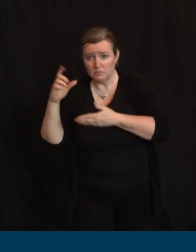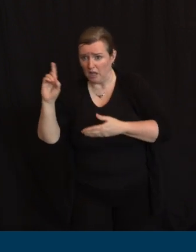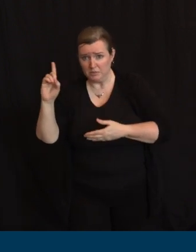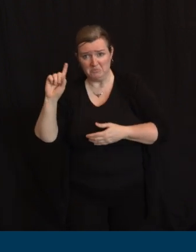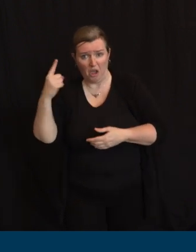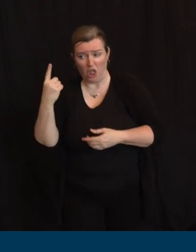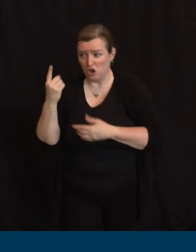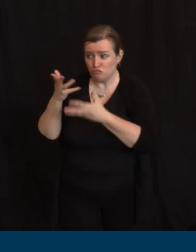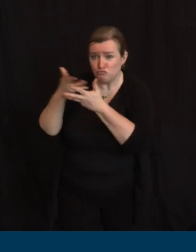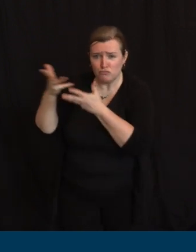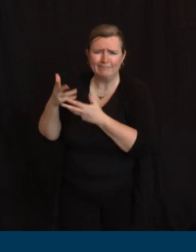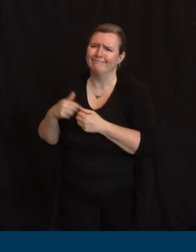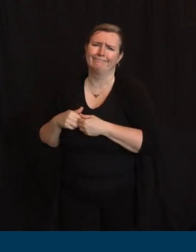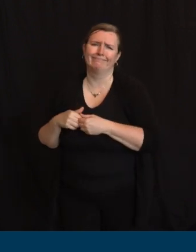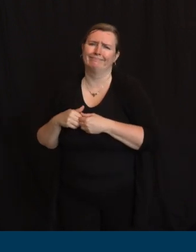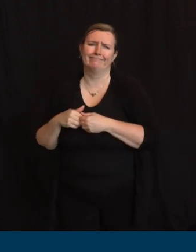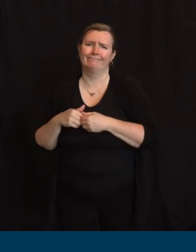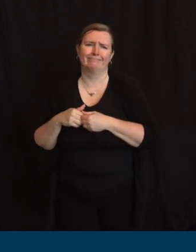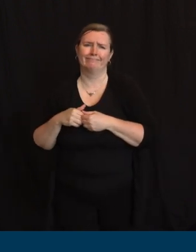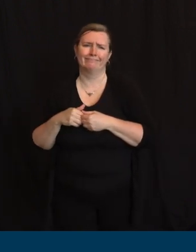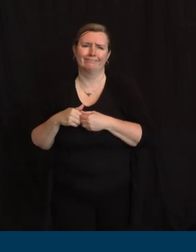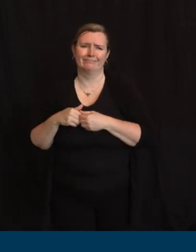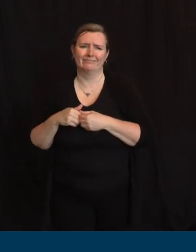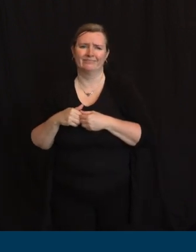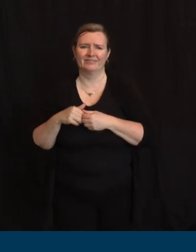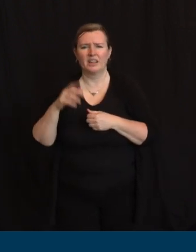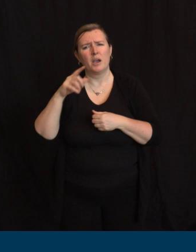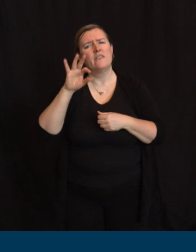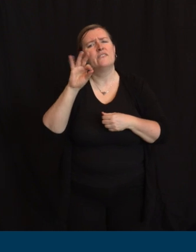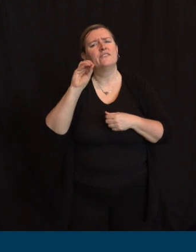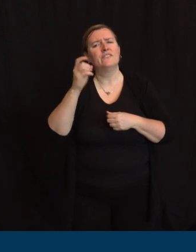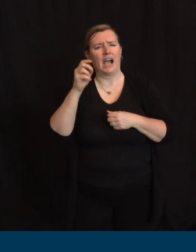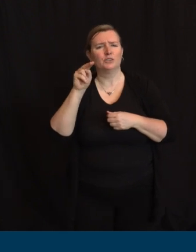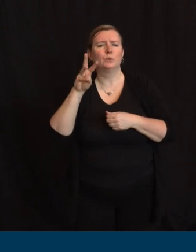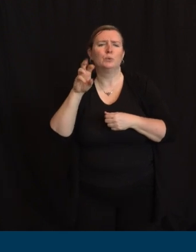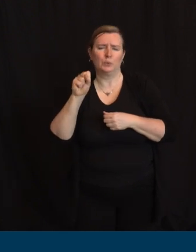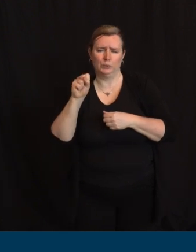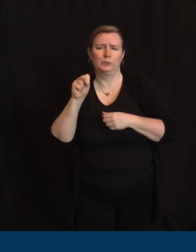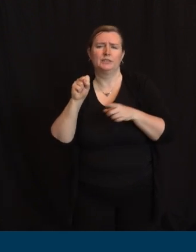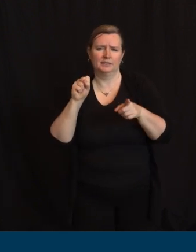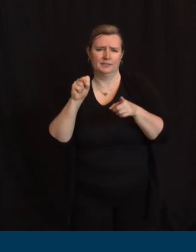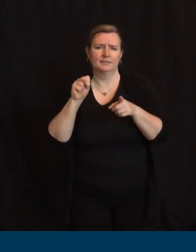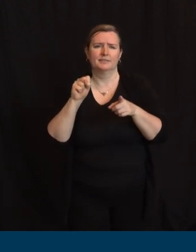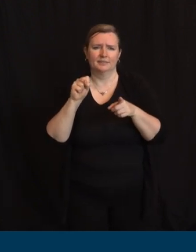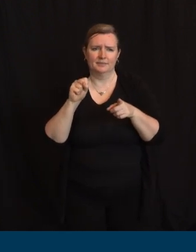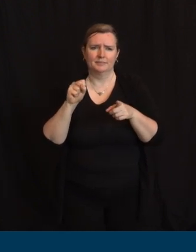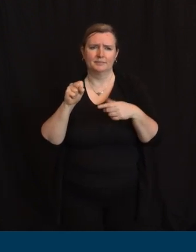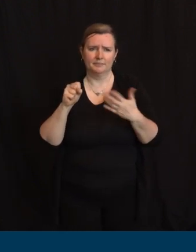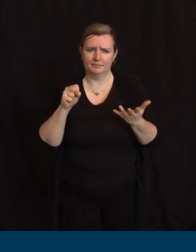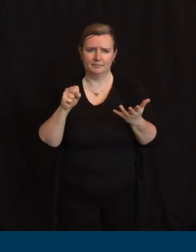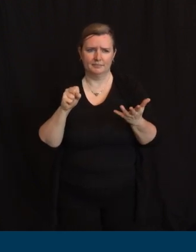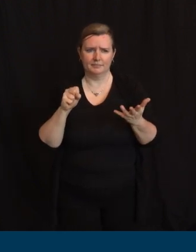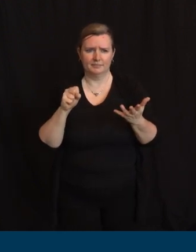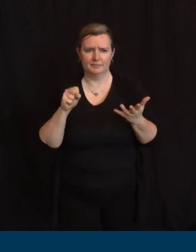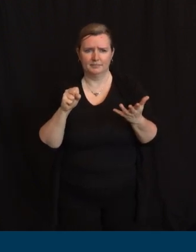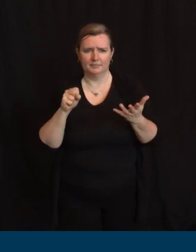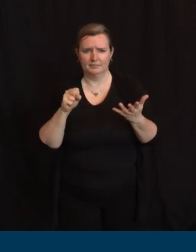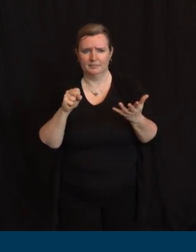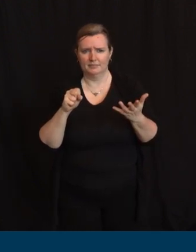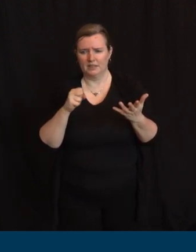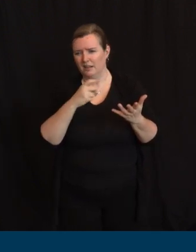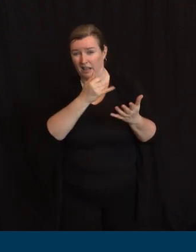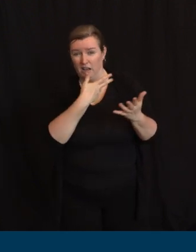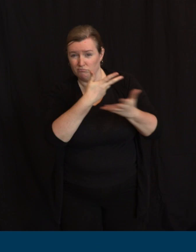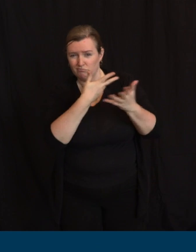night for me playing an away game, but frankly, for a reason. We're all in this together. We all live in New Jersey. That's our